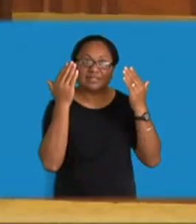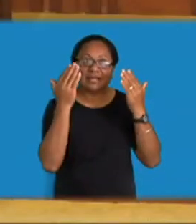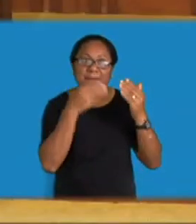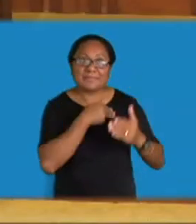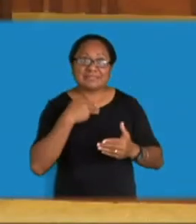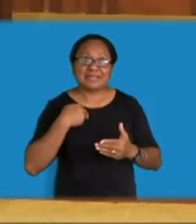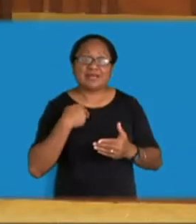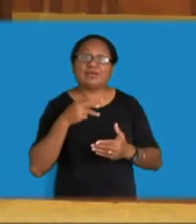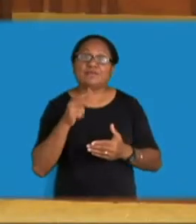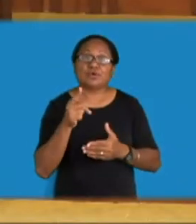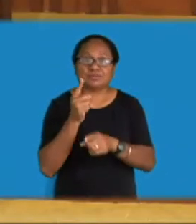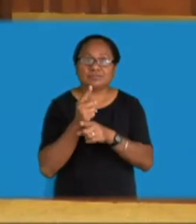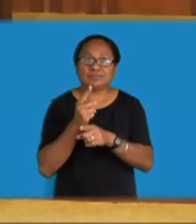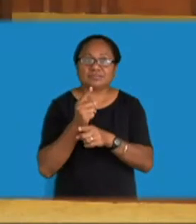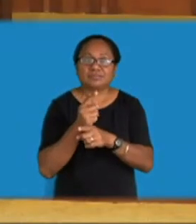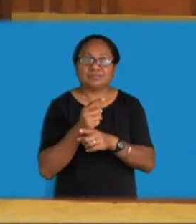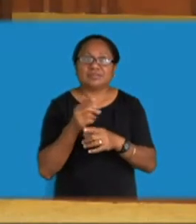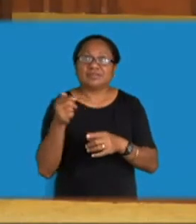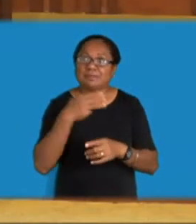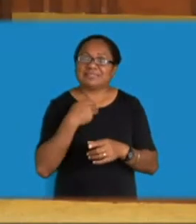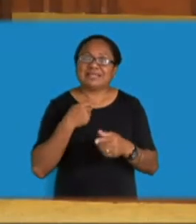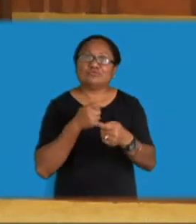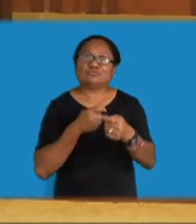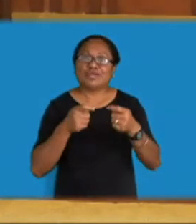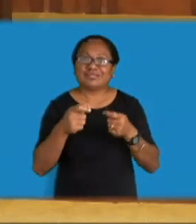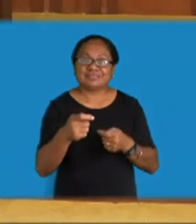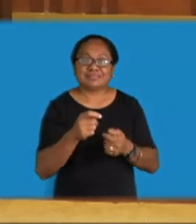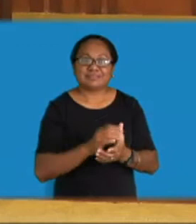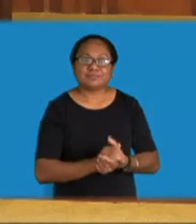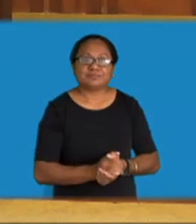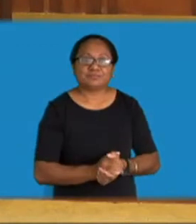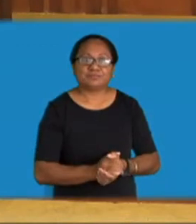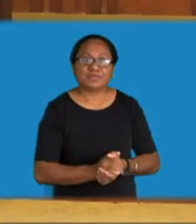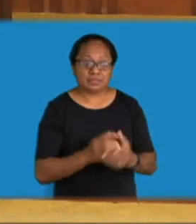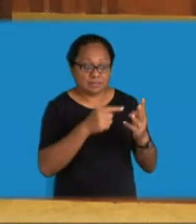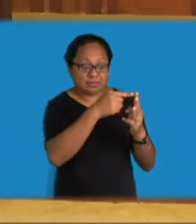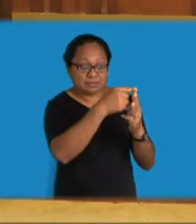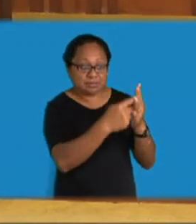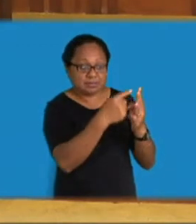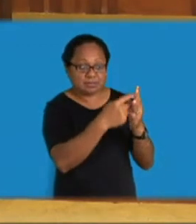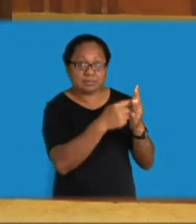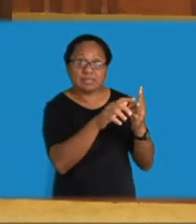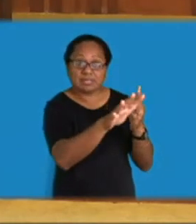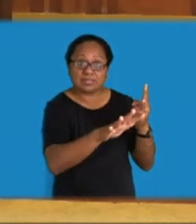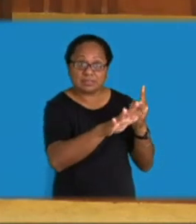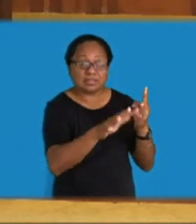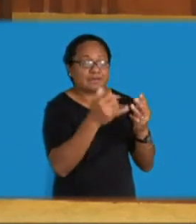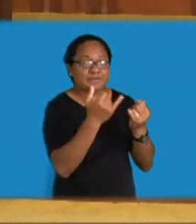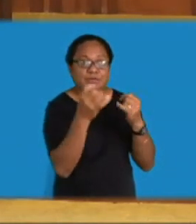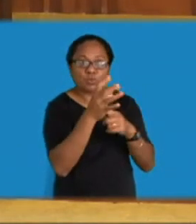on trade, tourism, micro, small and medium enterprises. All these three areas, Madam Speaker, are very